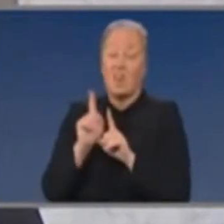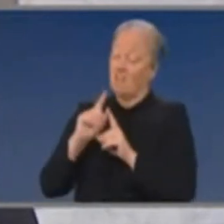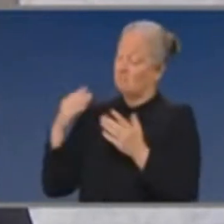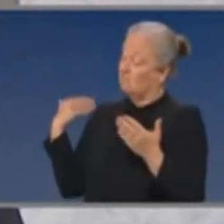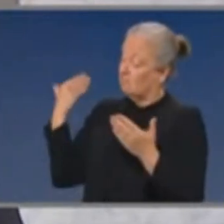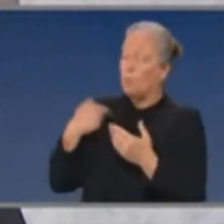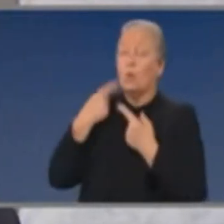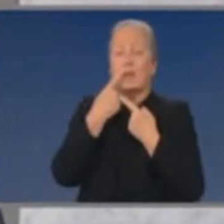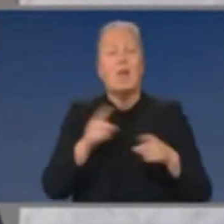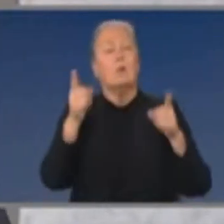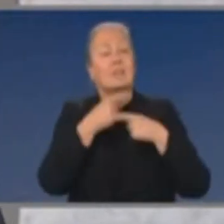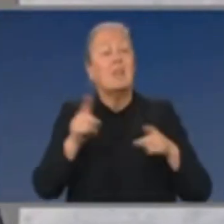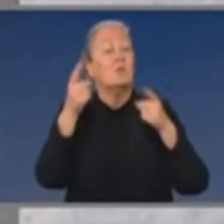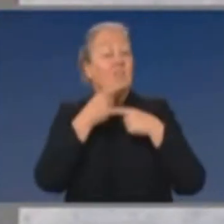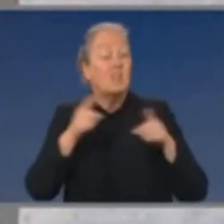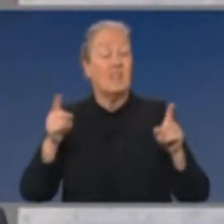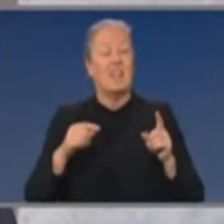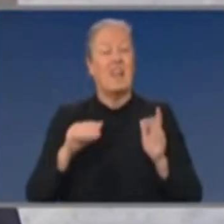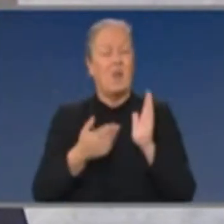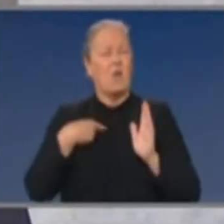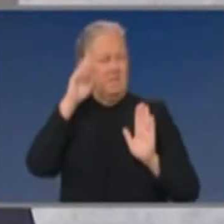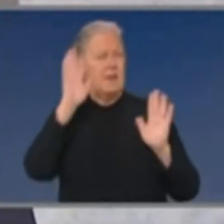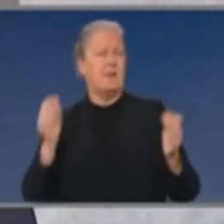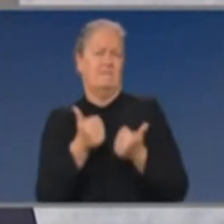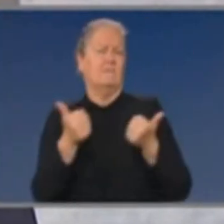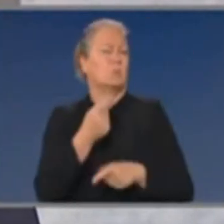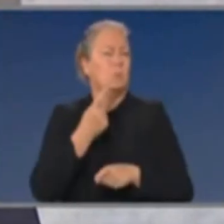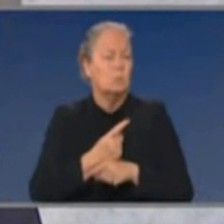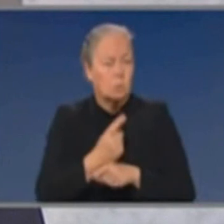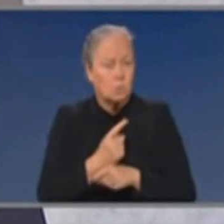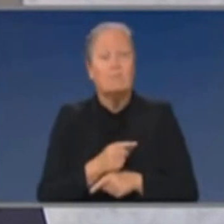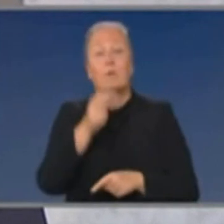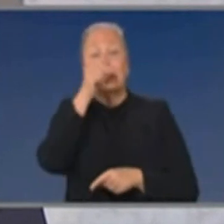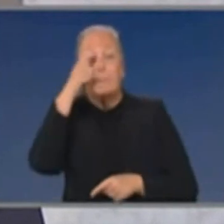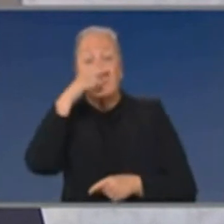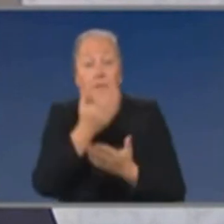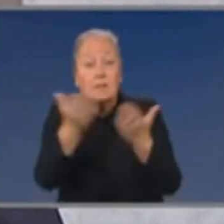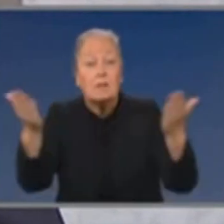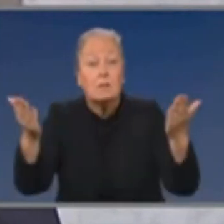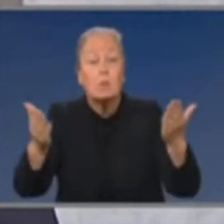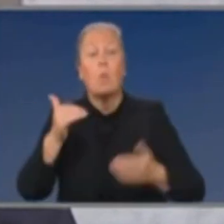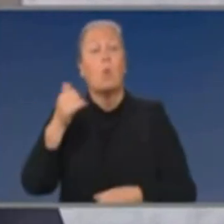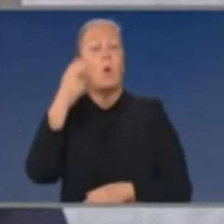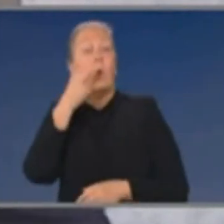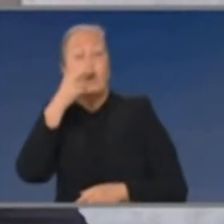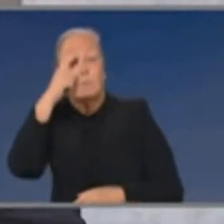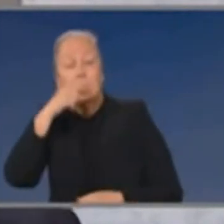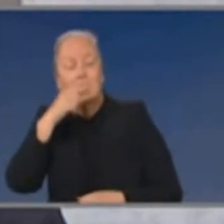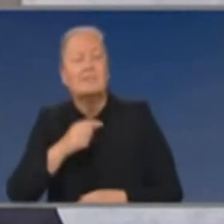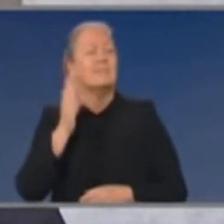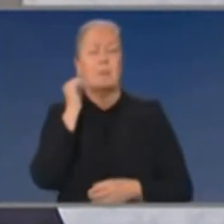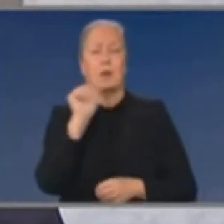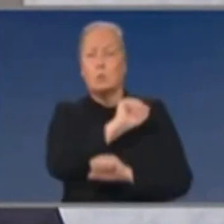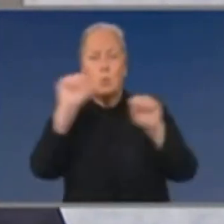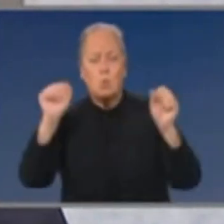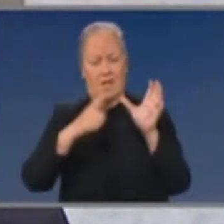doing all the time. But for now, we will leave it at that. And for all those young people, for all those older people, for whatever